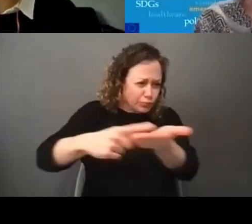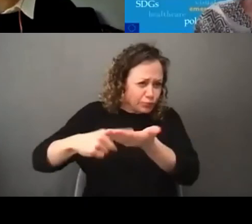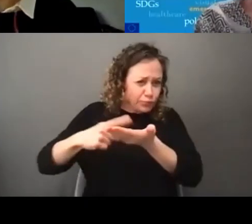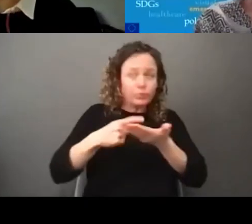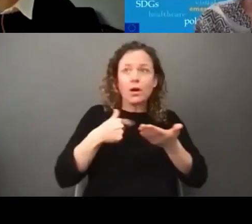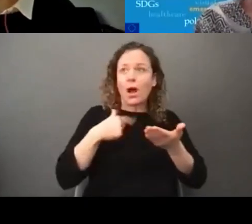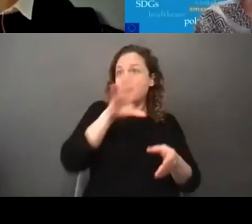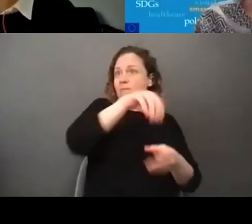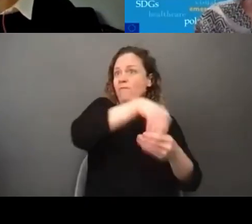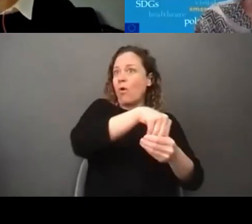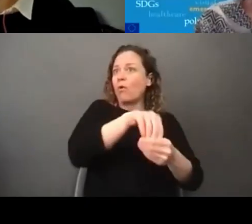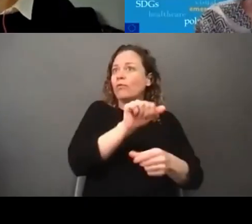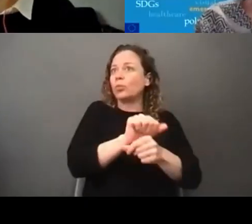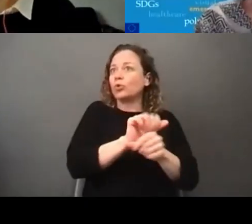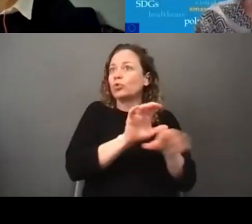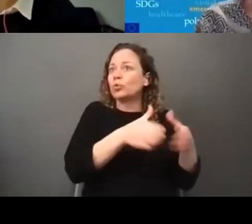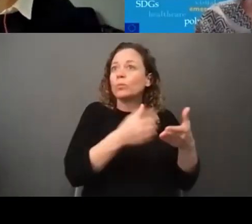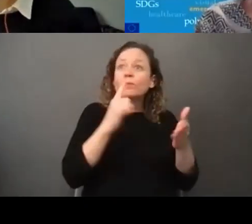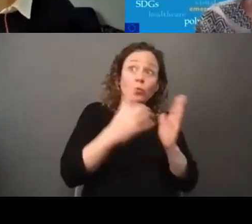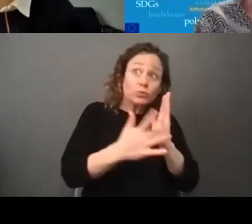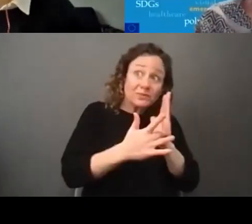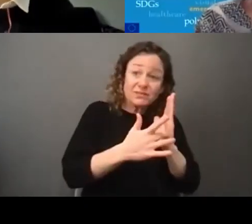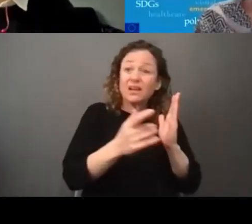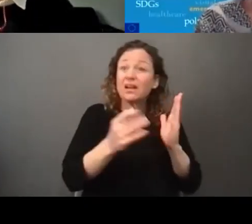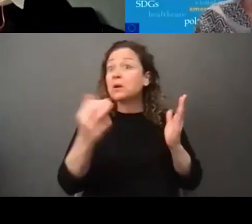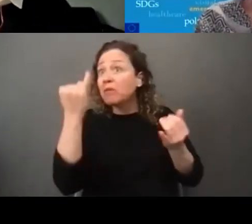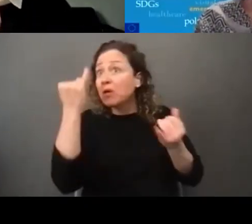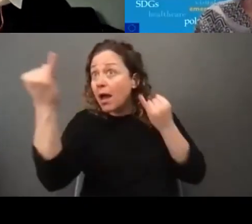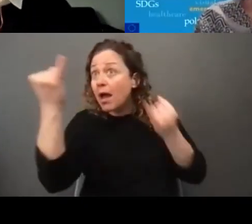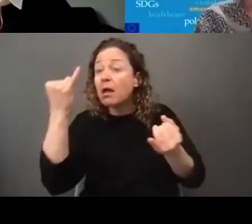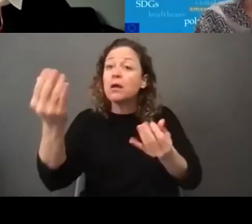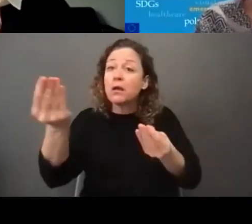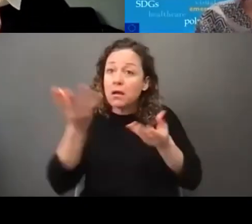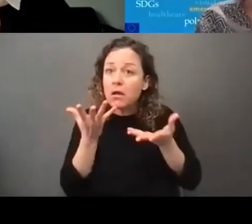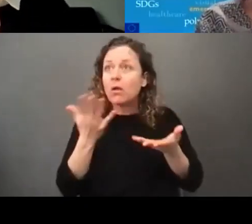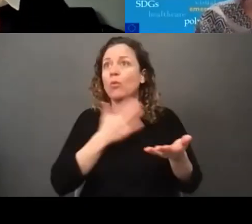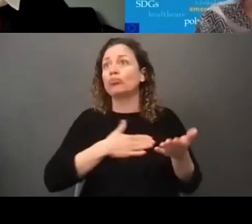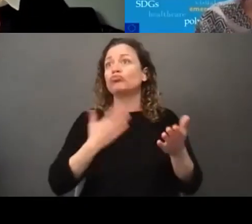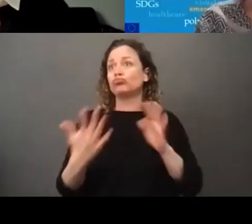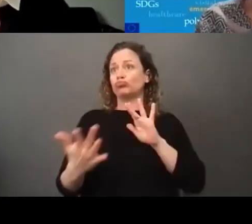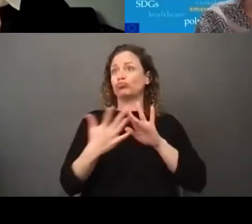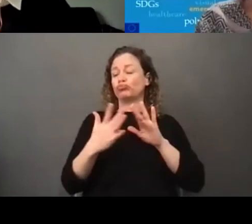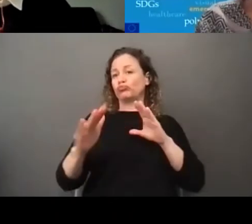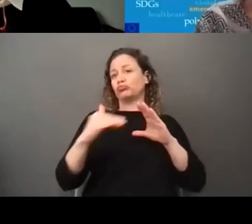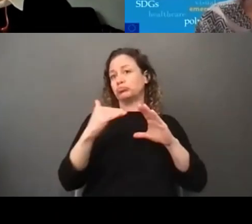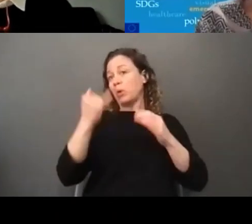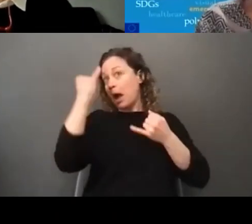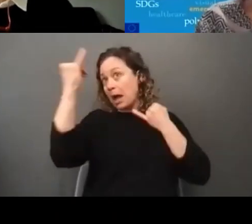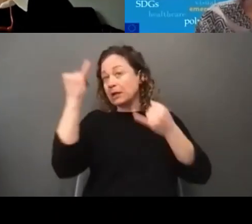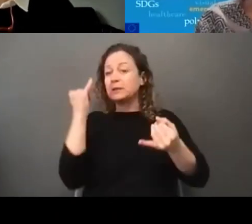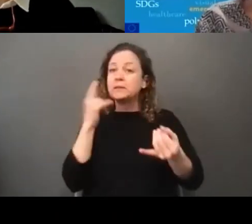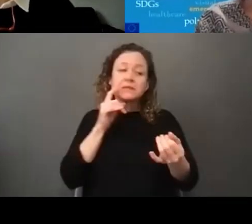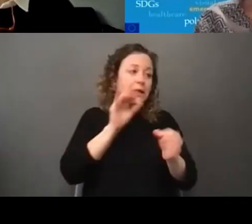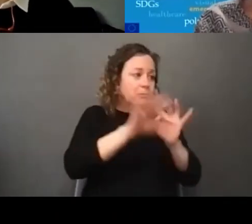hear so that we can look at how that could be, included around that. Hopefully that helps.